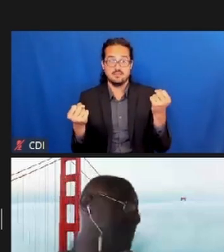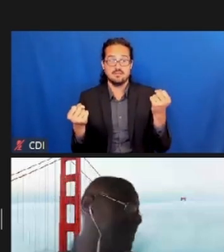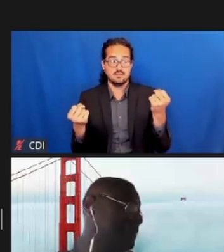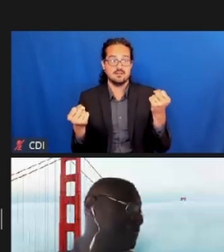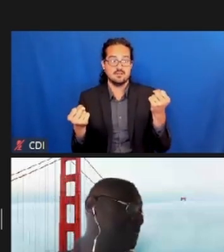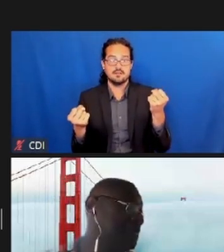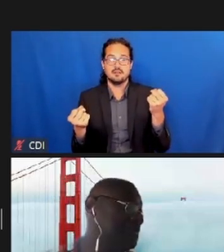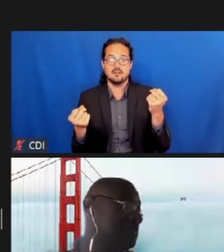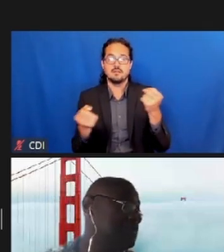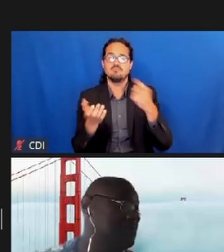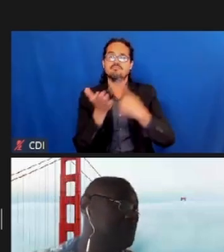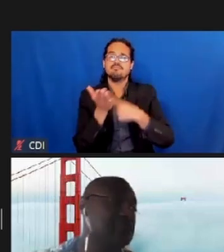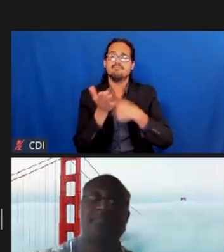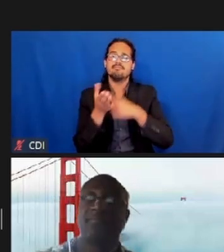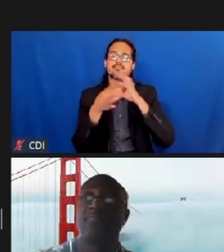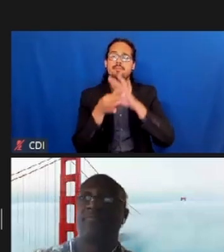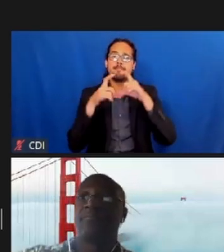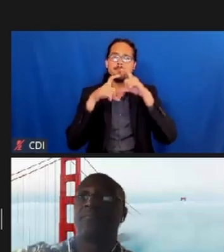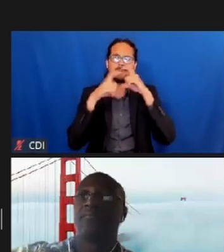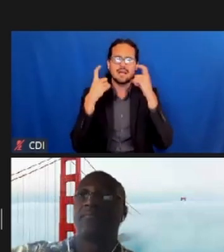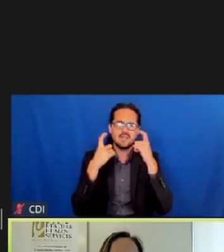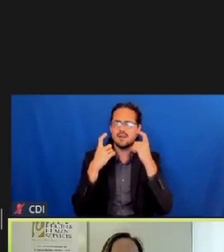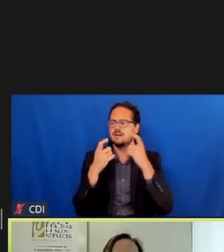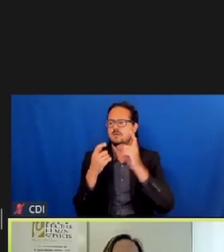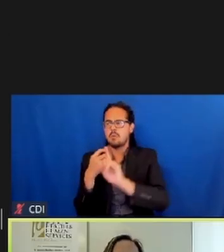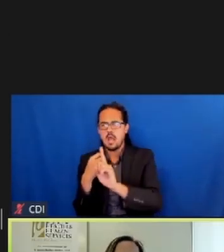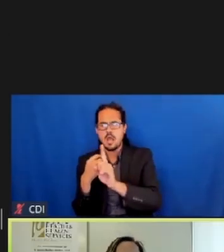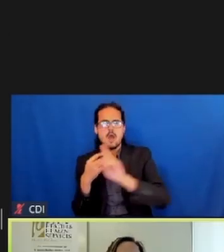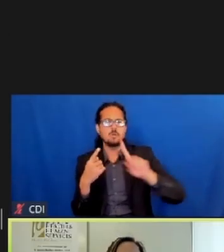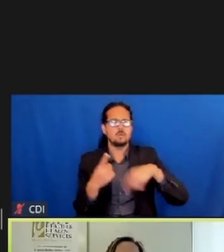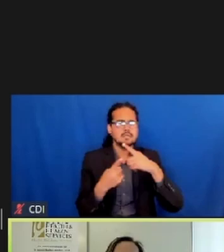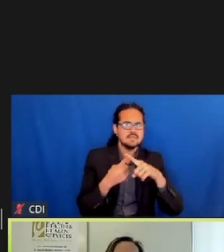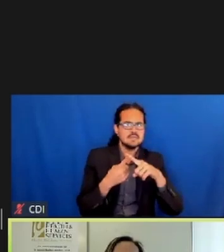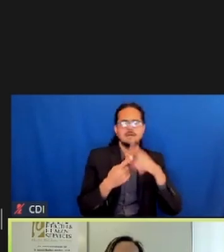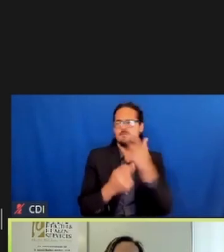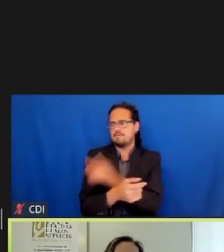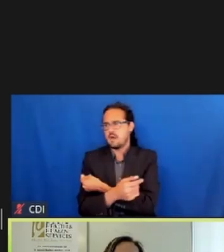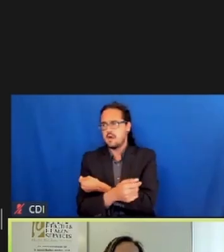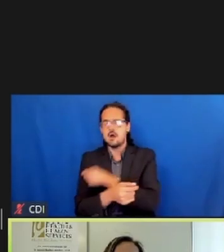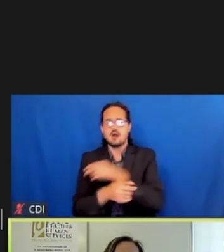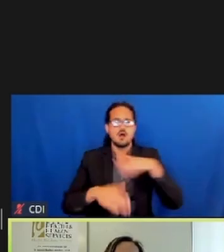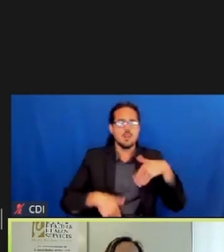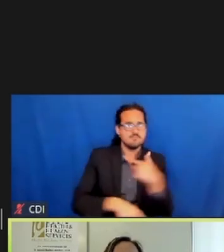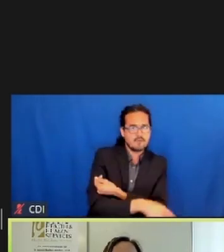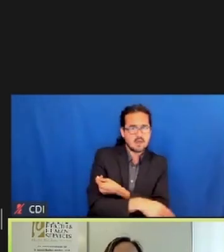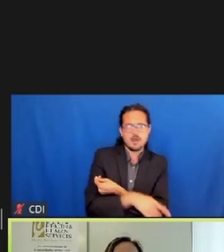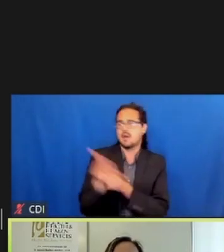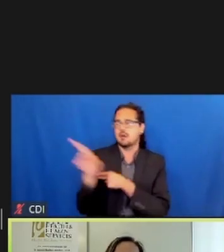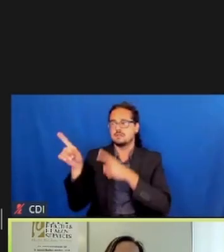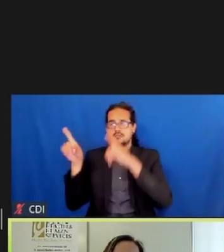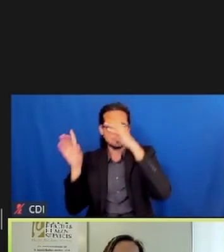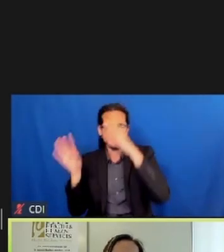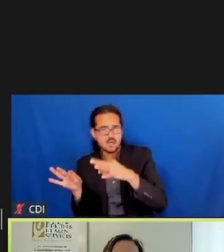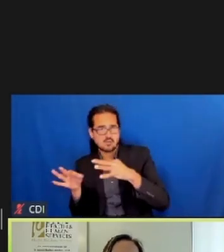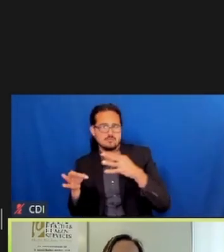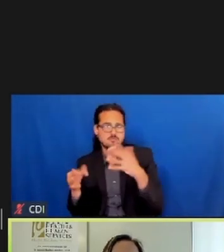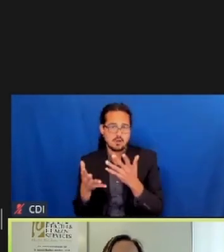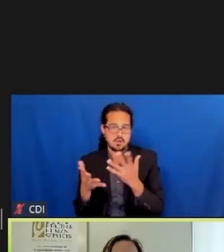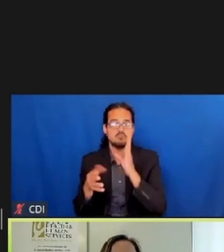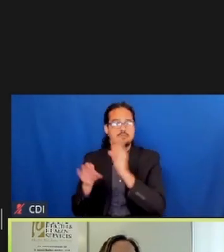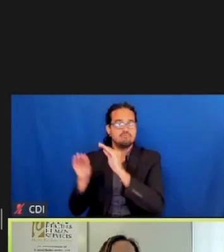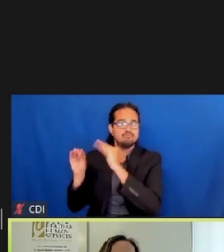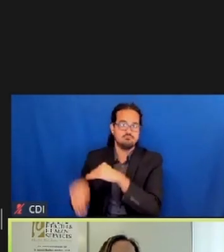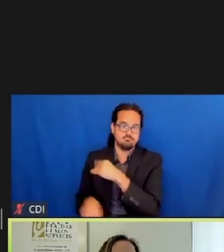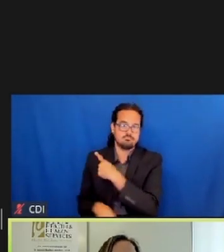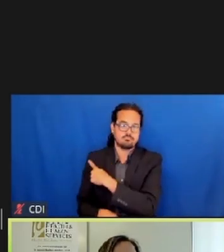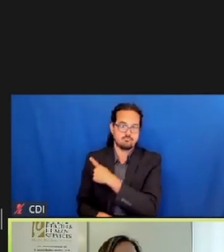are as they are finalized. And then finally, of course, awaiting Cal OSHA's decision, this